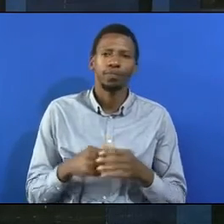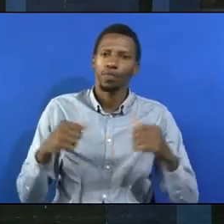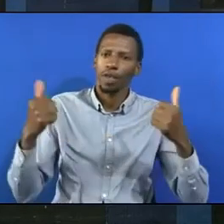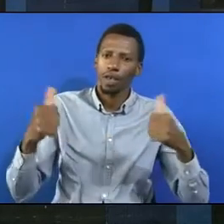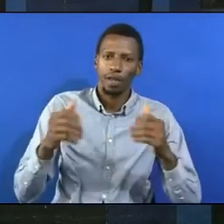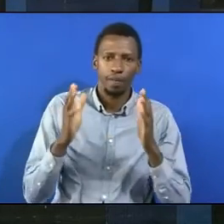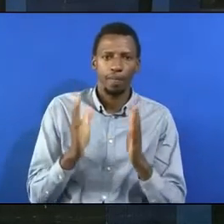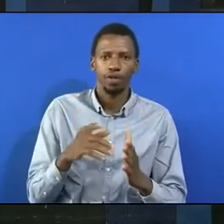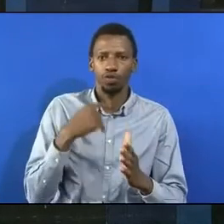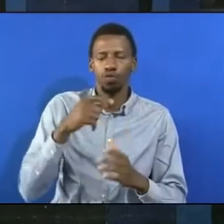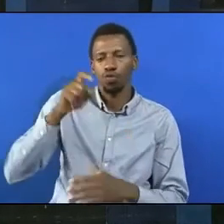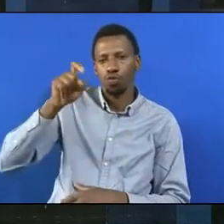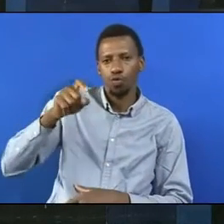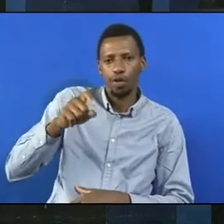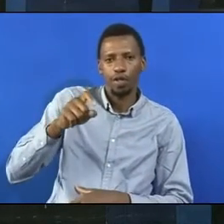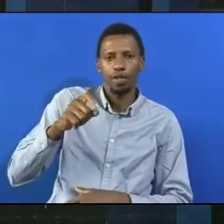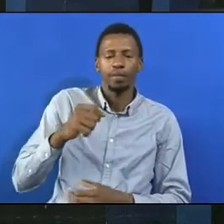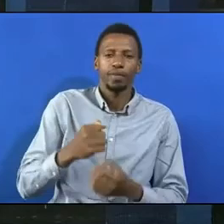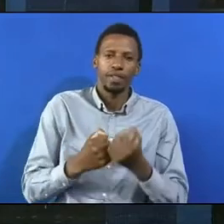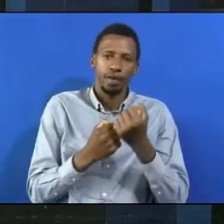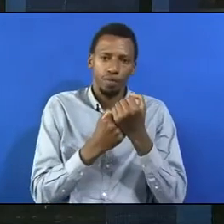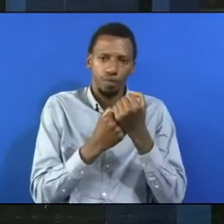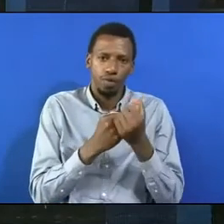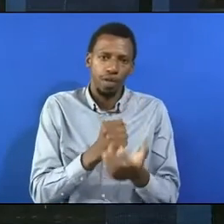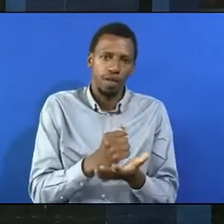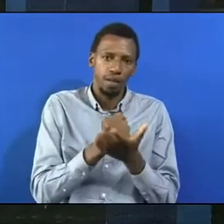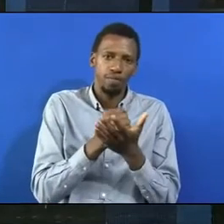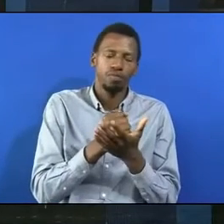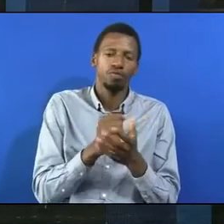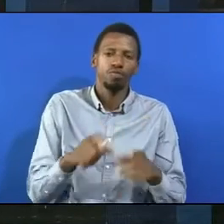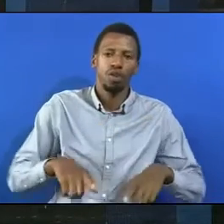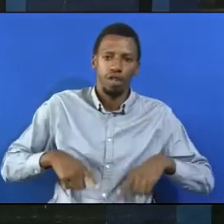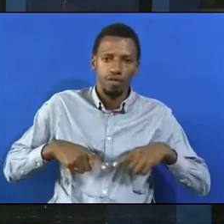Anyone who needs enabling to live a single life.